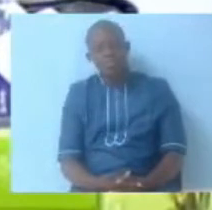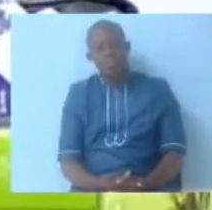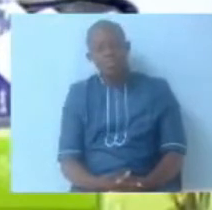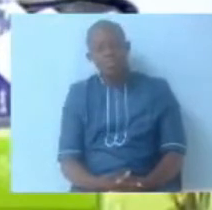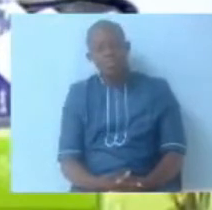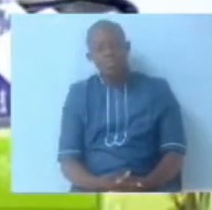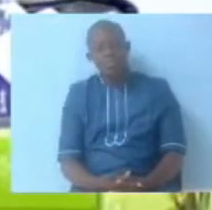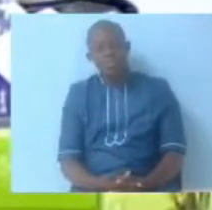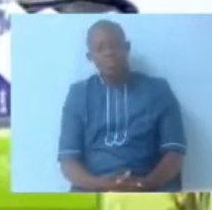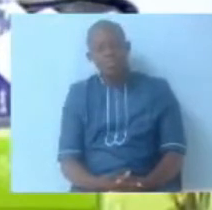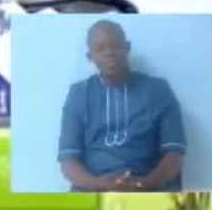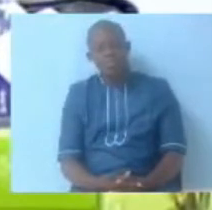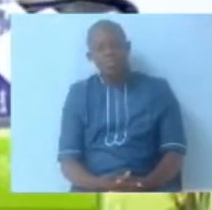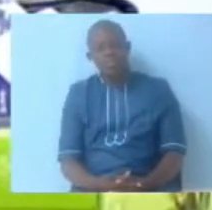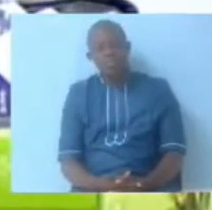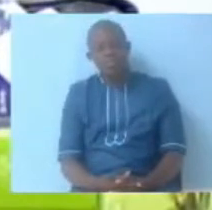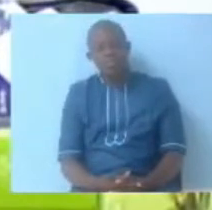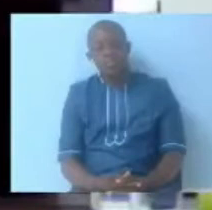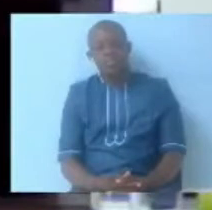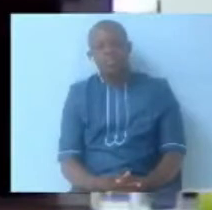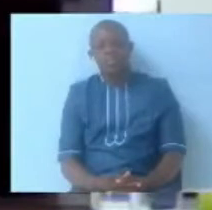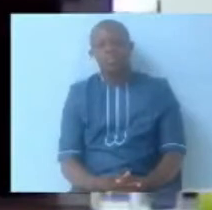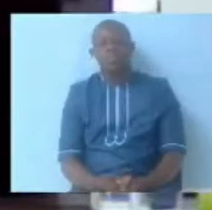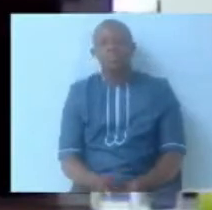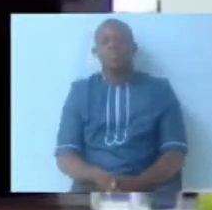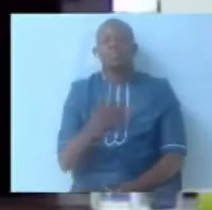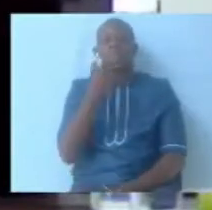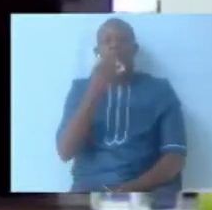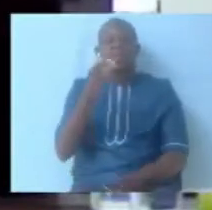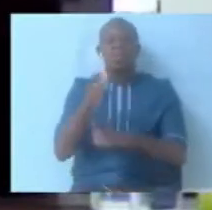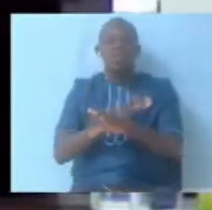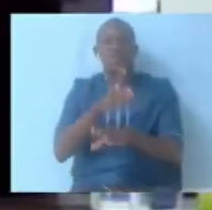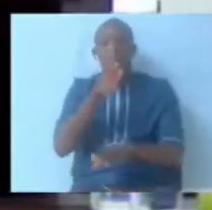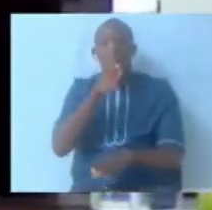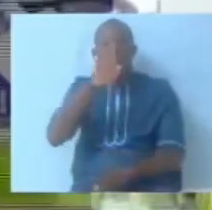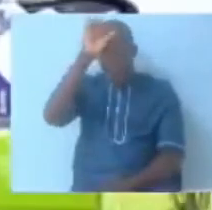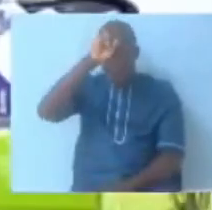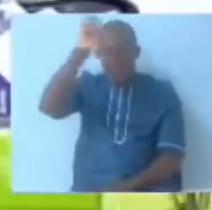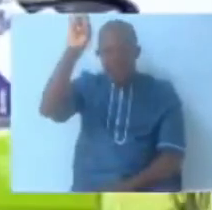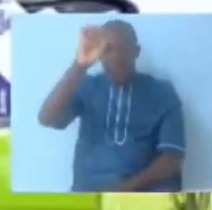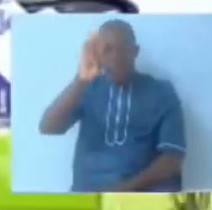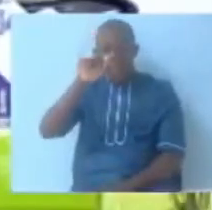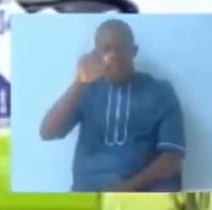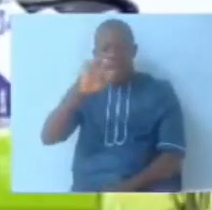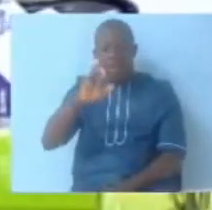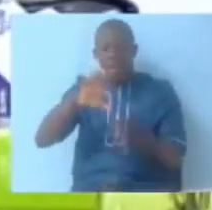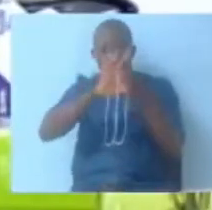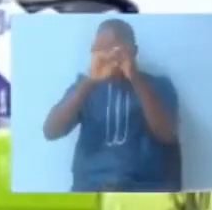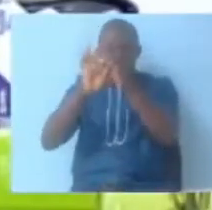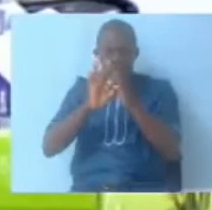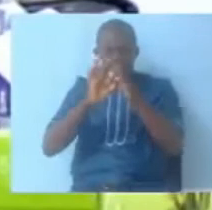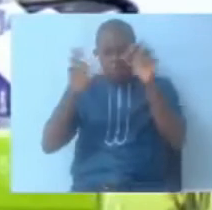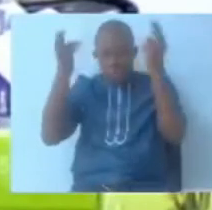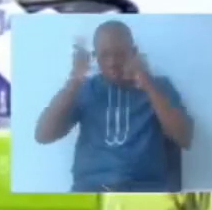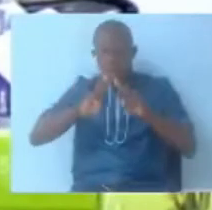ke banko kan ikote kenola. At that point, can you remember who the president of the bar was? Oh, what wala jamano fo yalla njumalem loyal lo ka